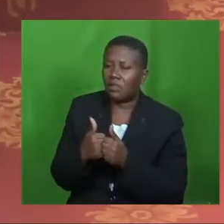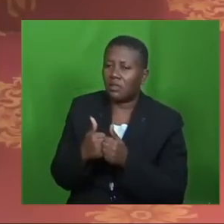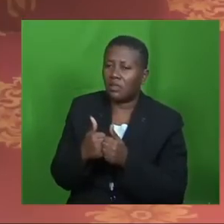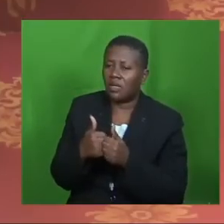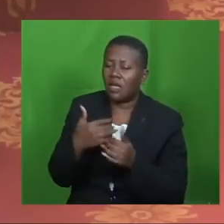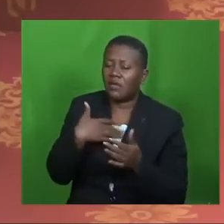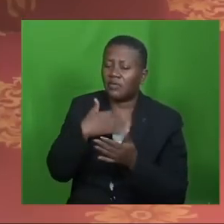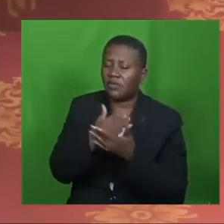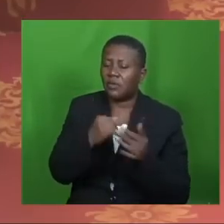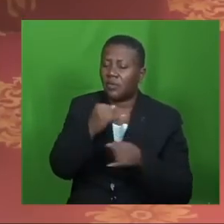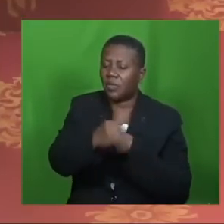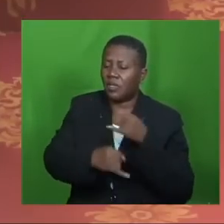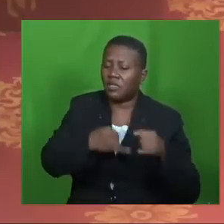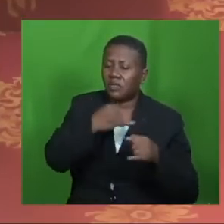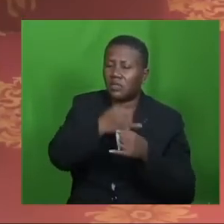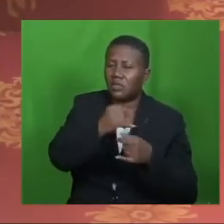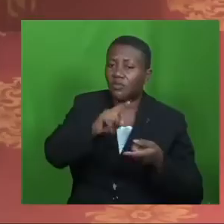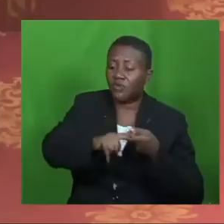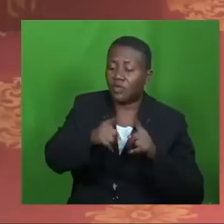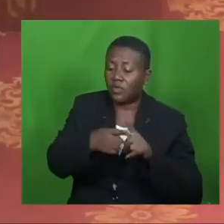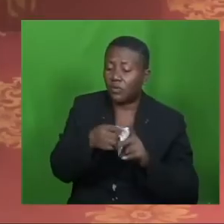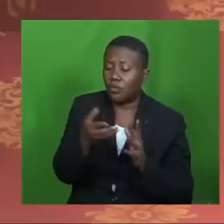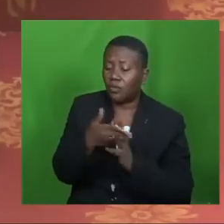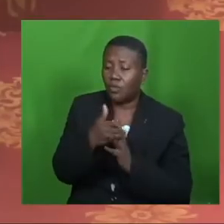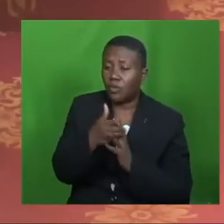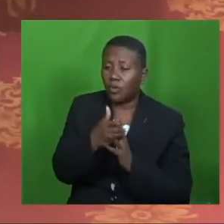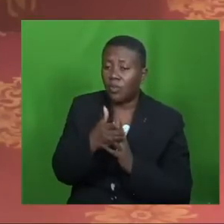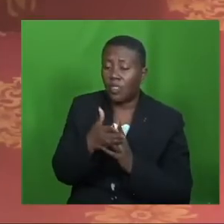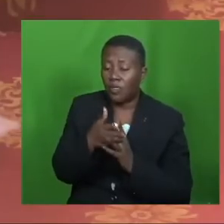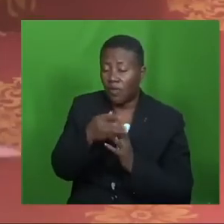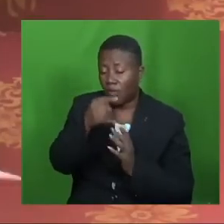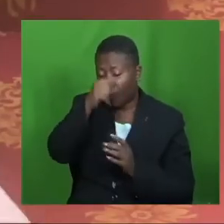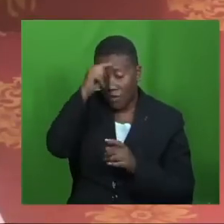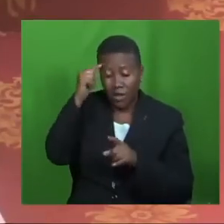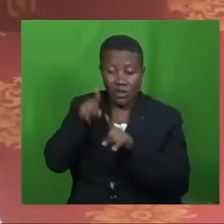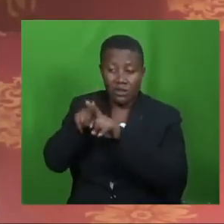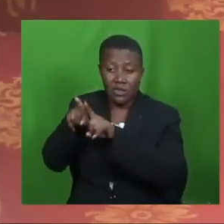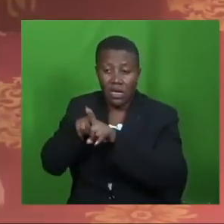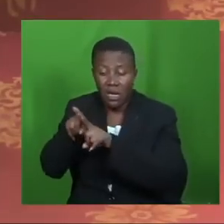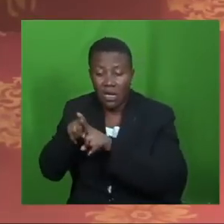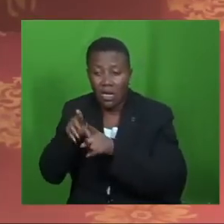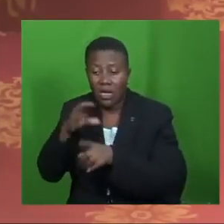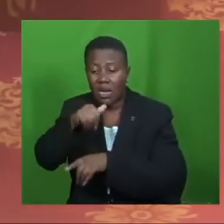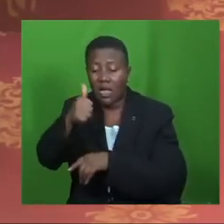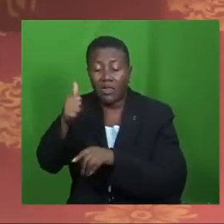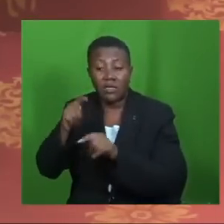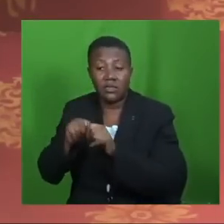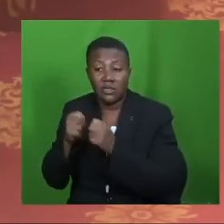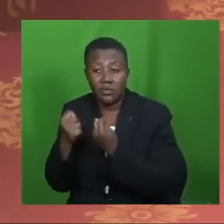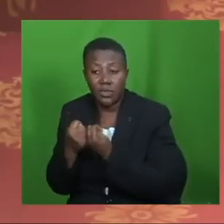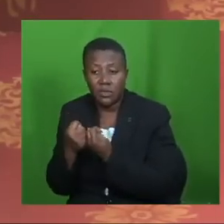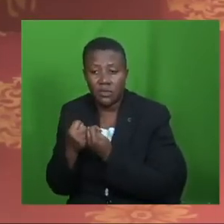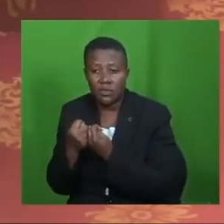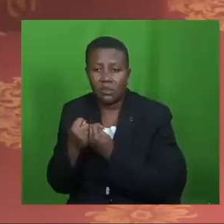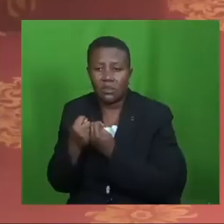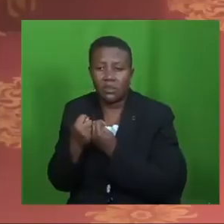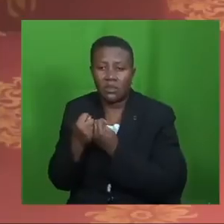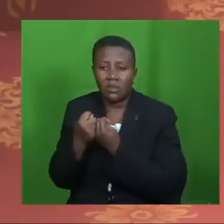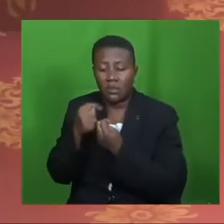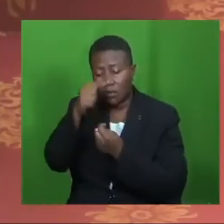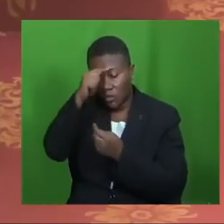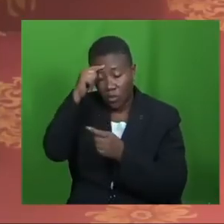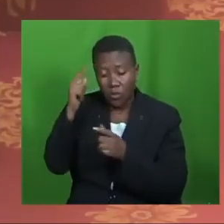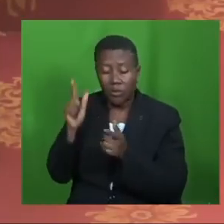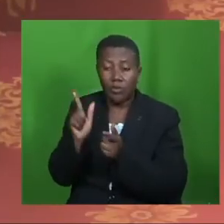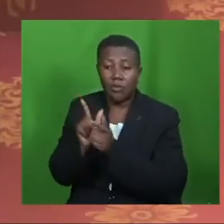friendly matches between the Black Stars and Brazil and Nicaragua. The Black Stars faced Brazil